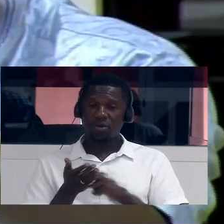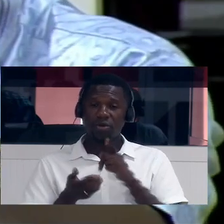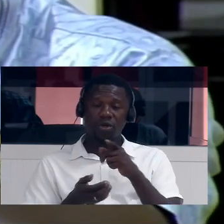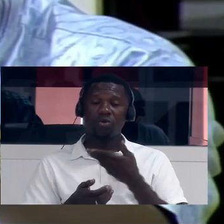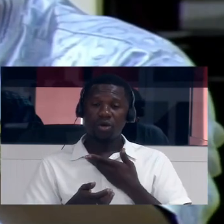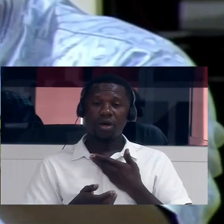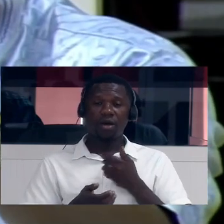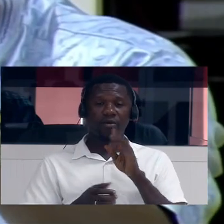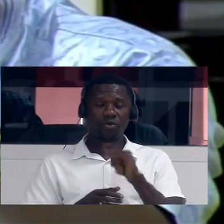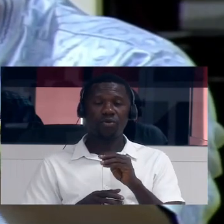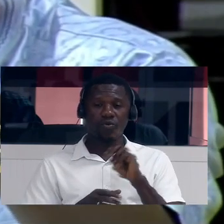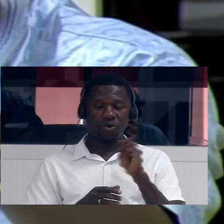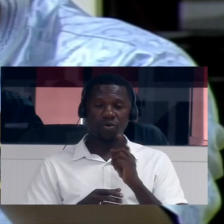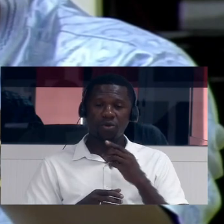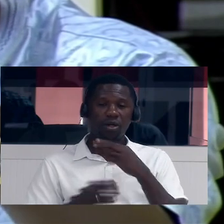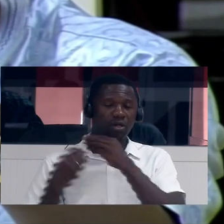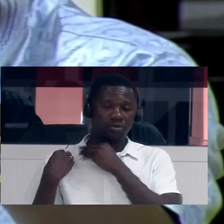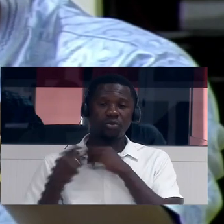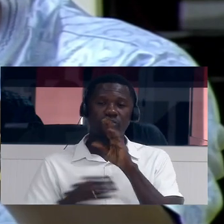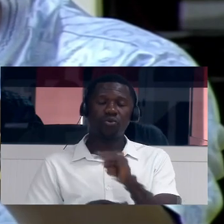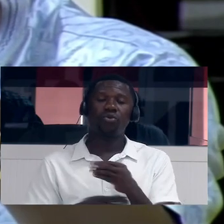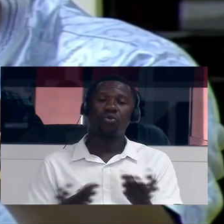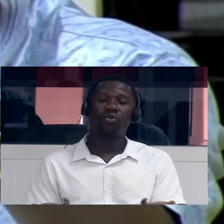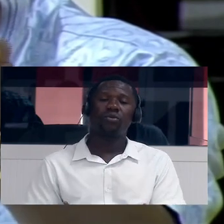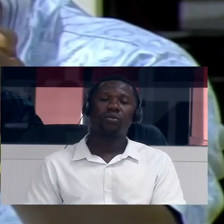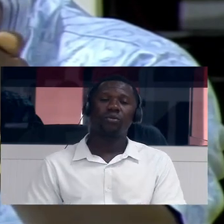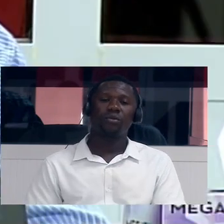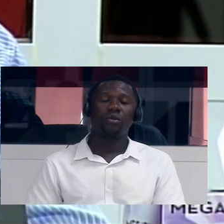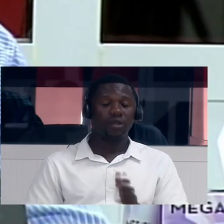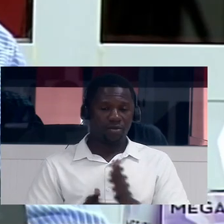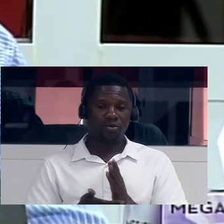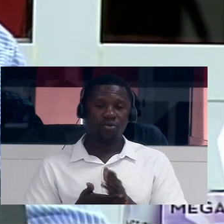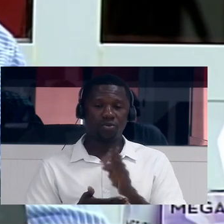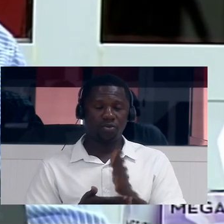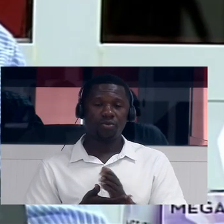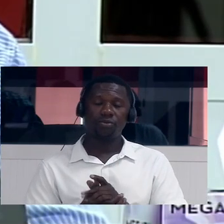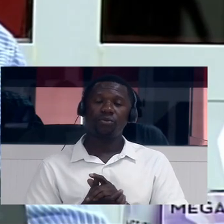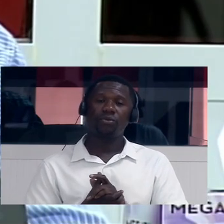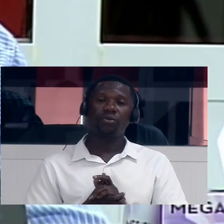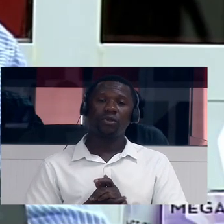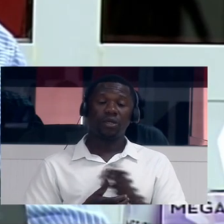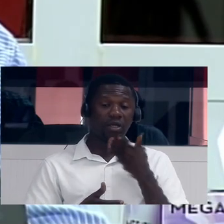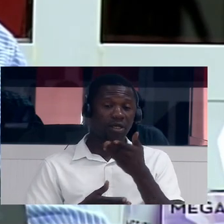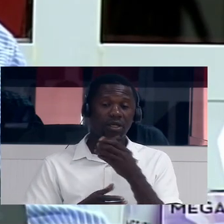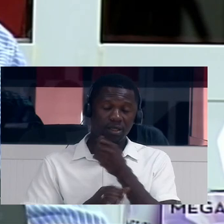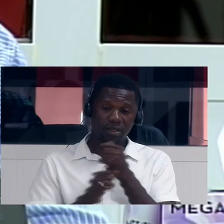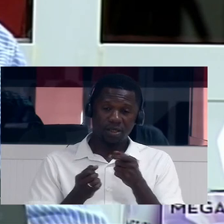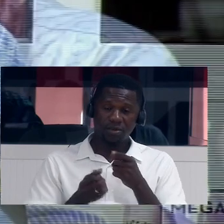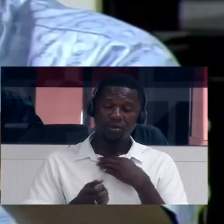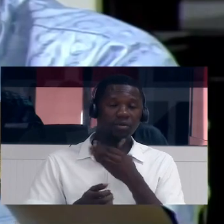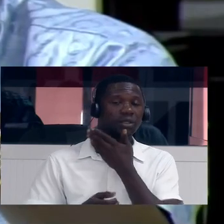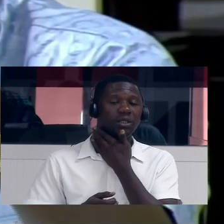have done what you were required to do. That may be true. And in that case, it would have been